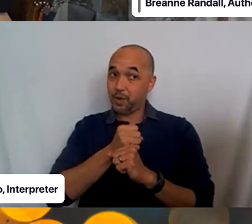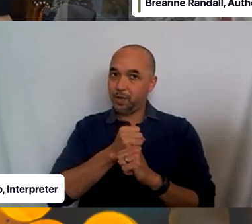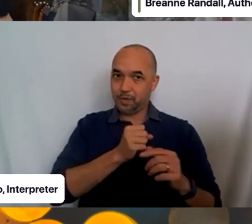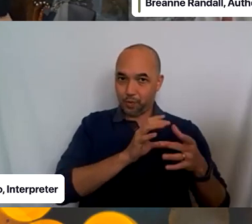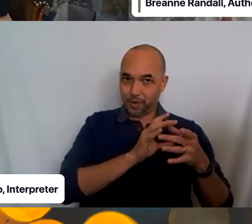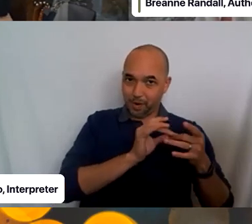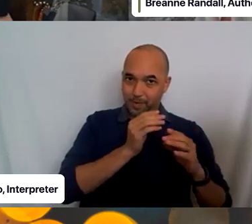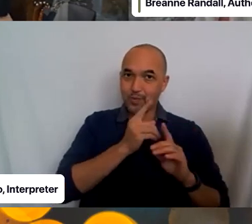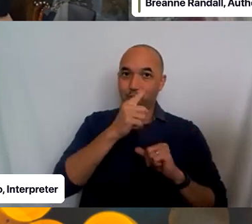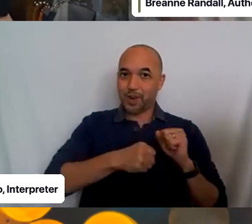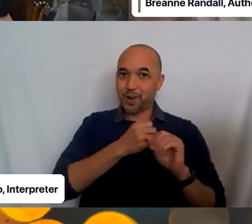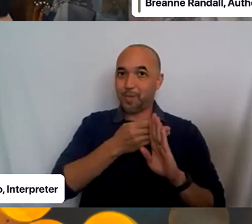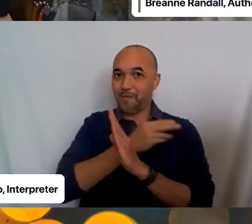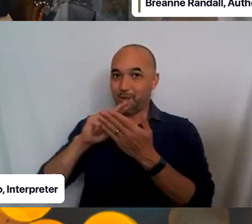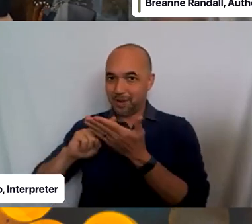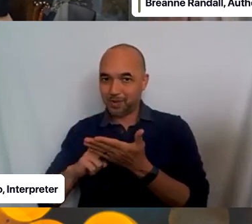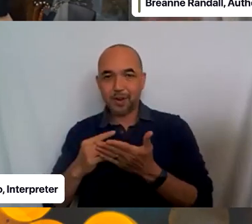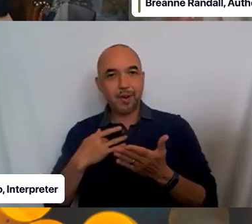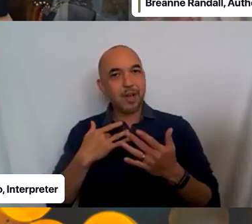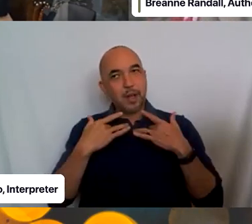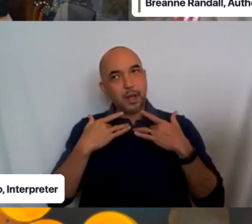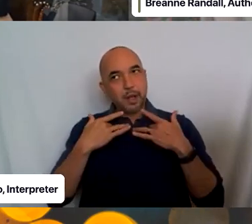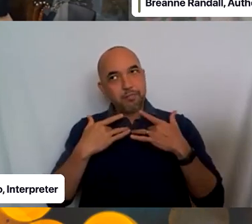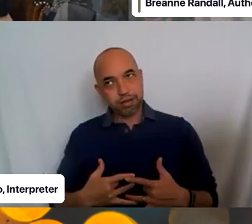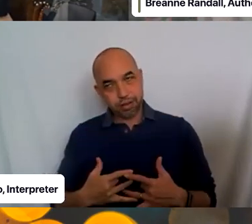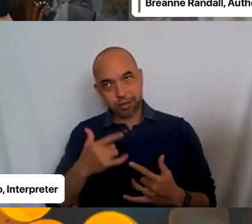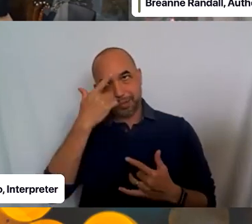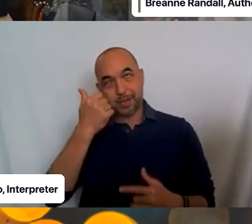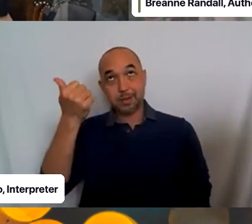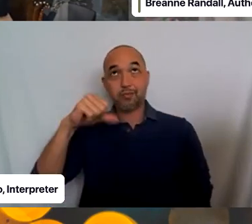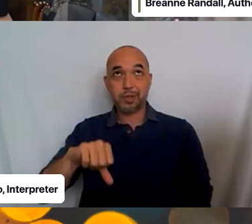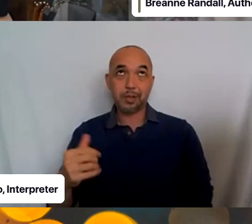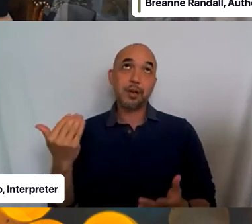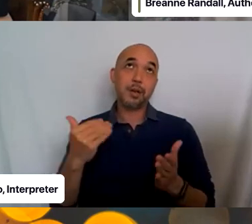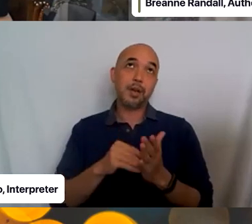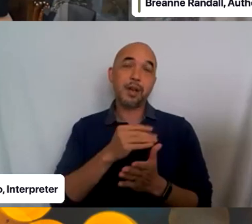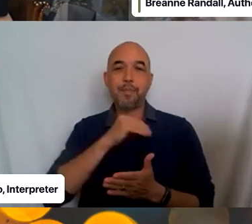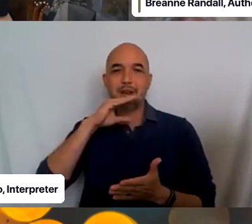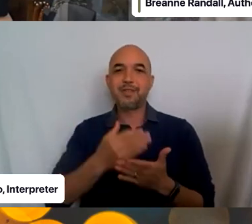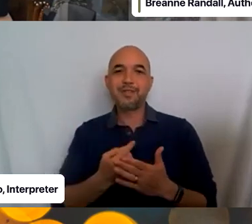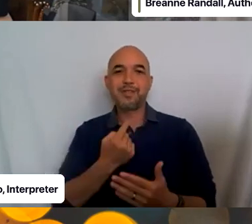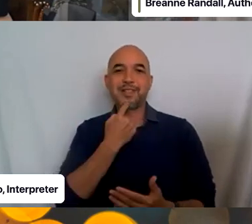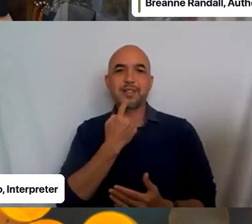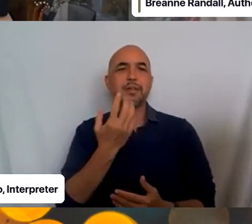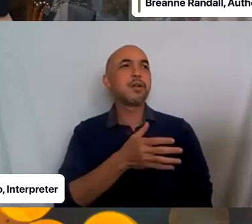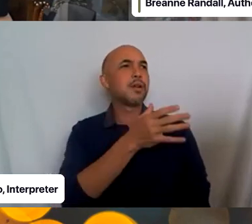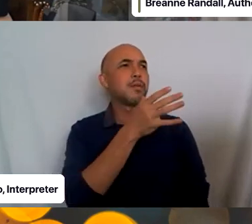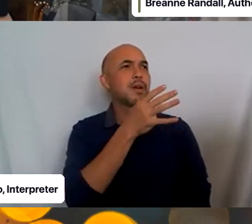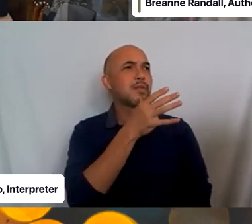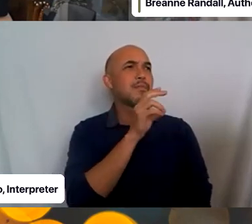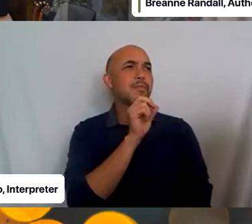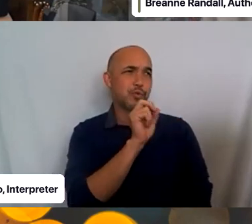really dejected because I had gotten another rejection. And she says to me, Mama, it's